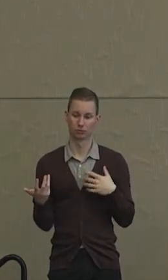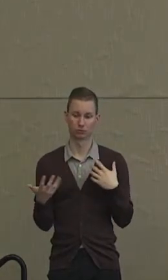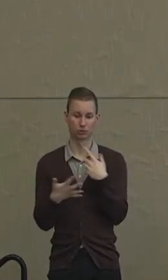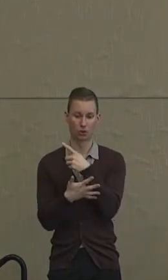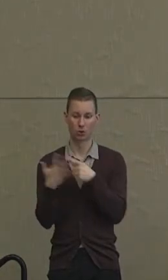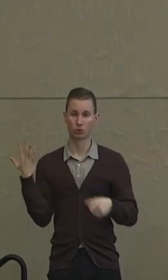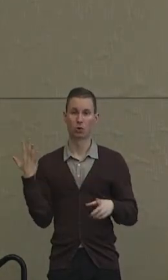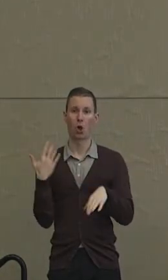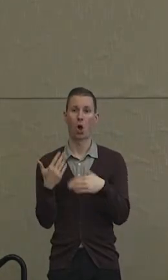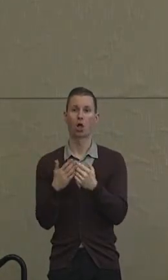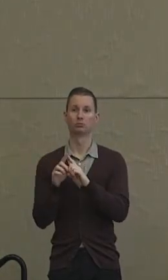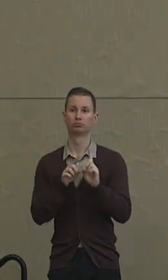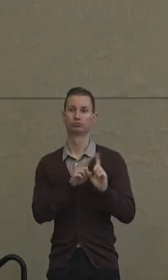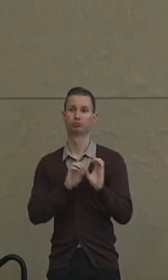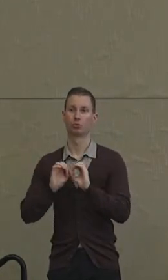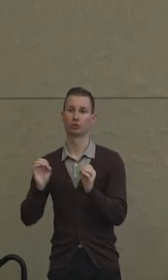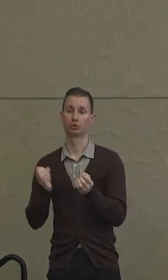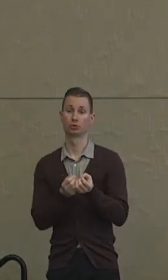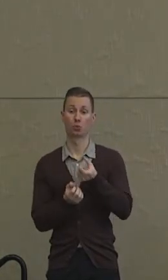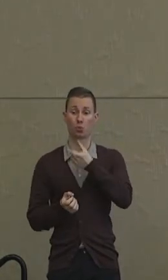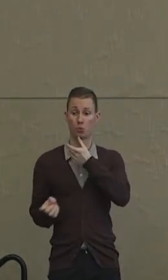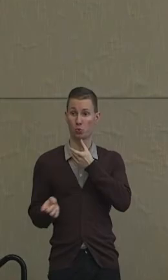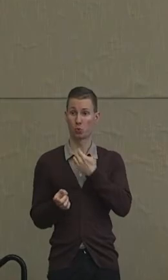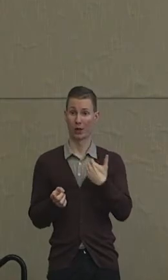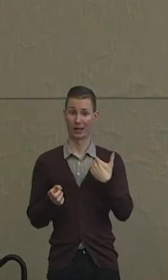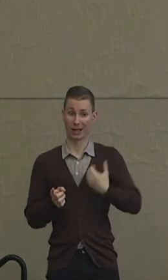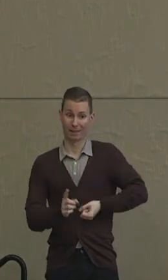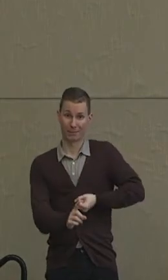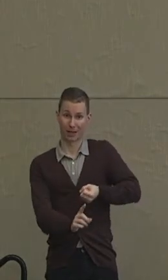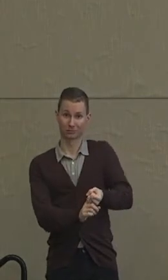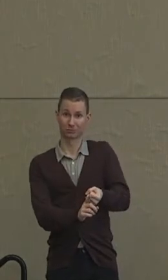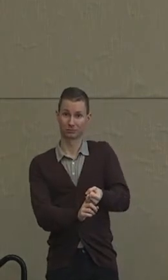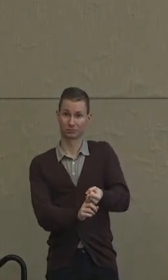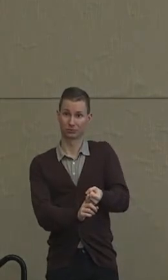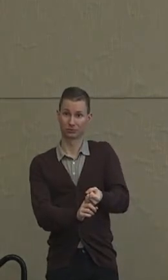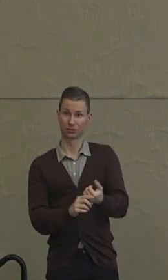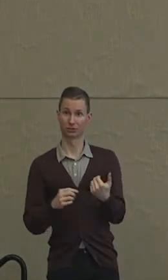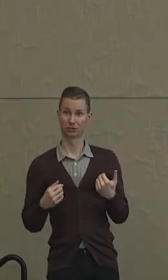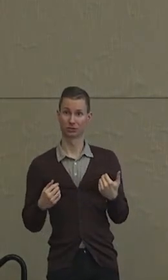are all organizations that have an impact